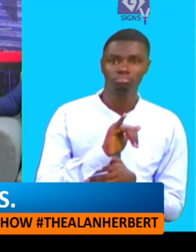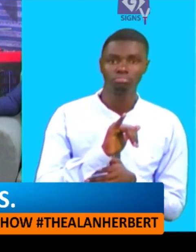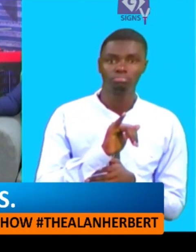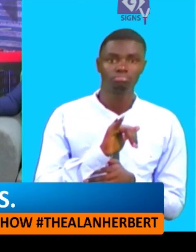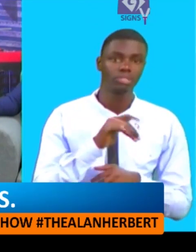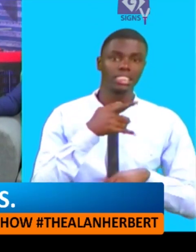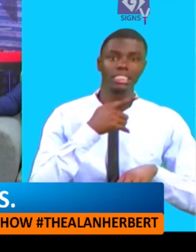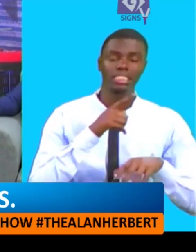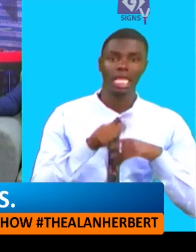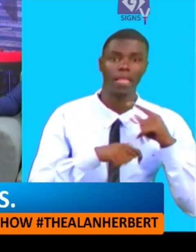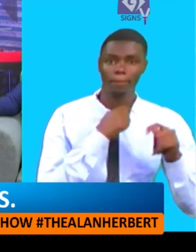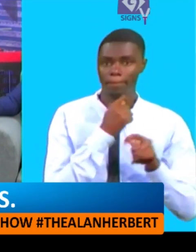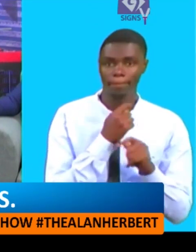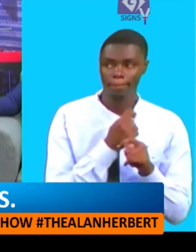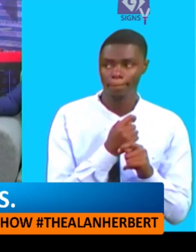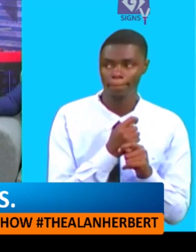type.